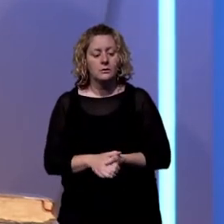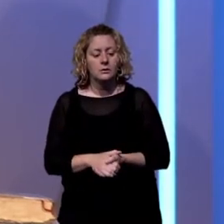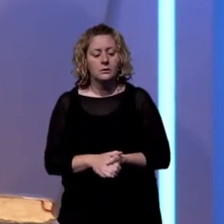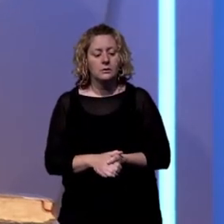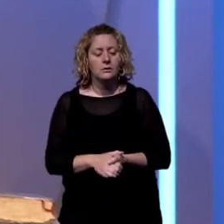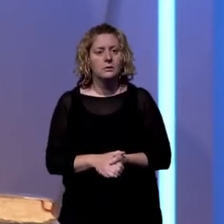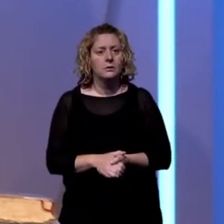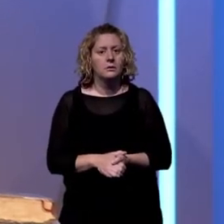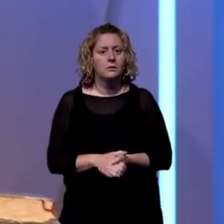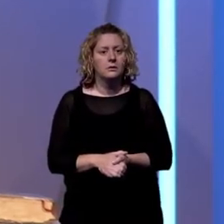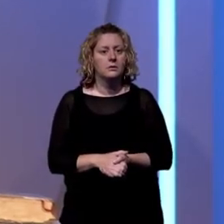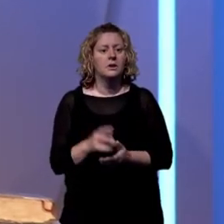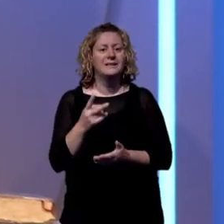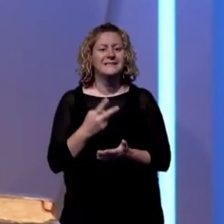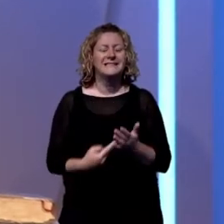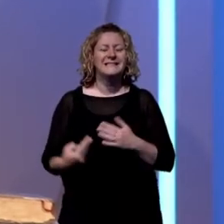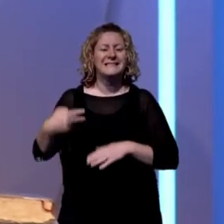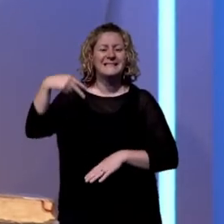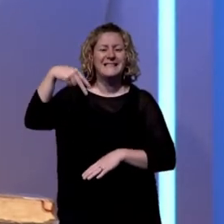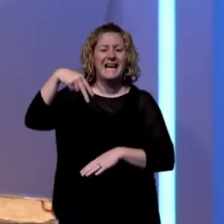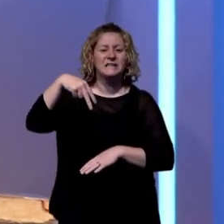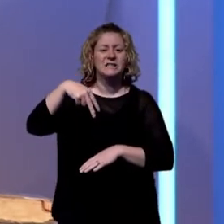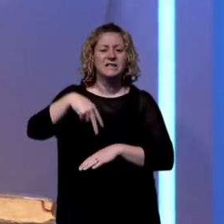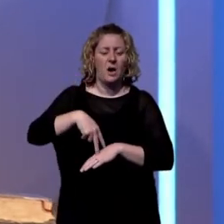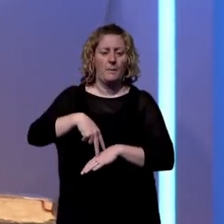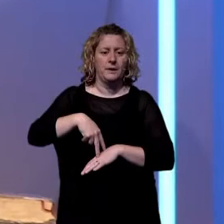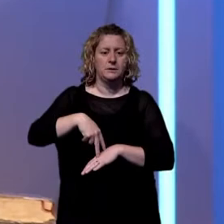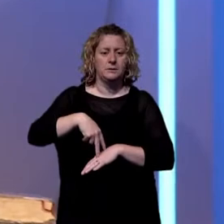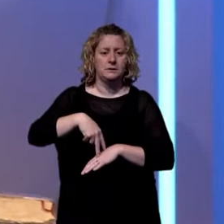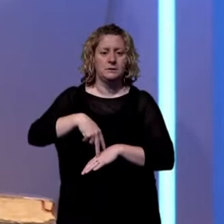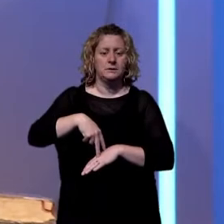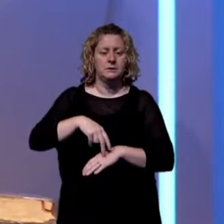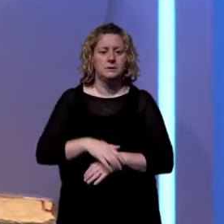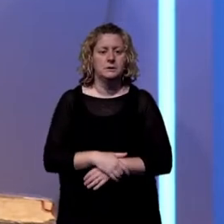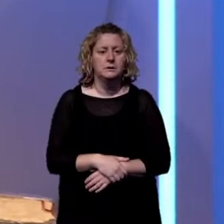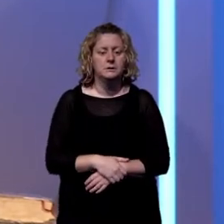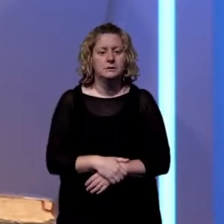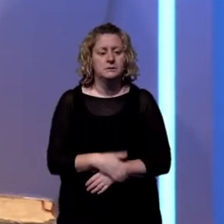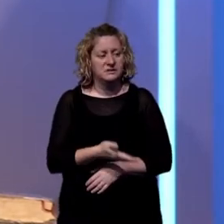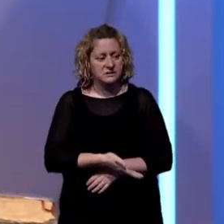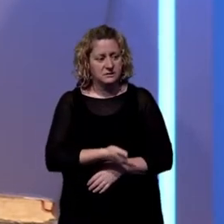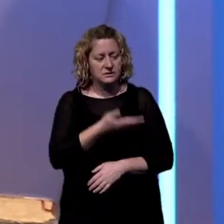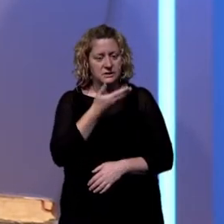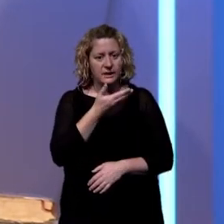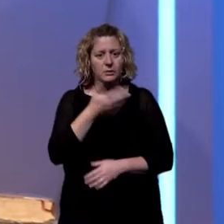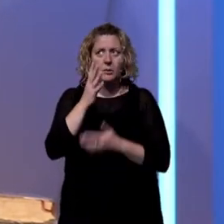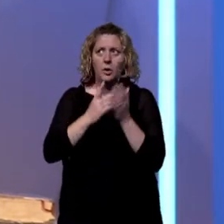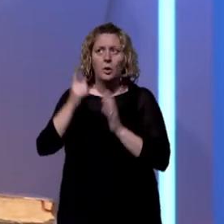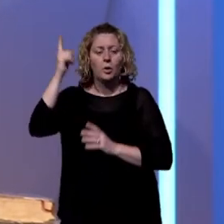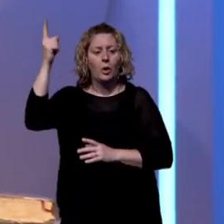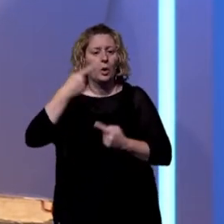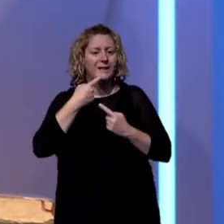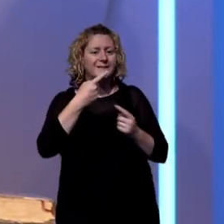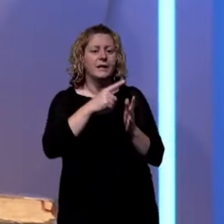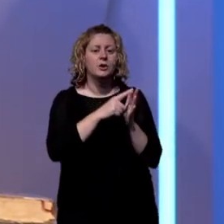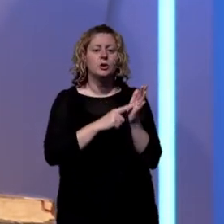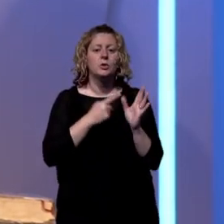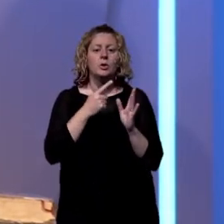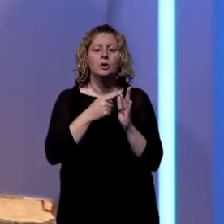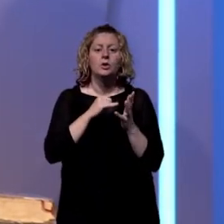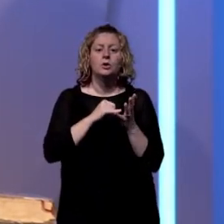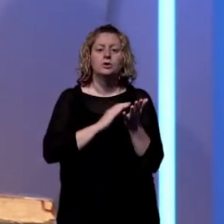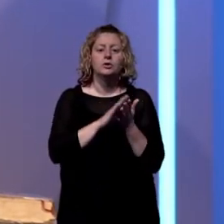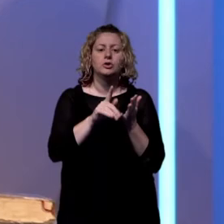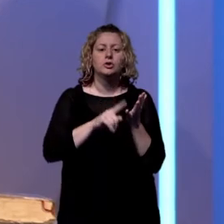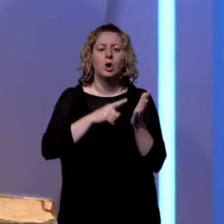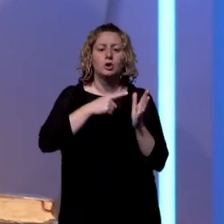Stand up, yes, but what does stand up mean? You're quite right, it is stand up. What's he saying? What's God saying to Joshua and the elders?